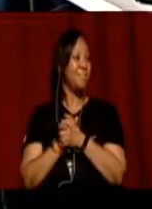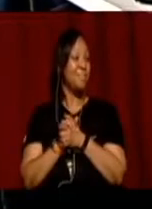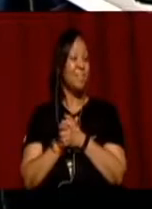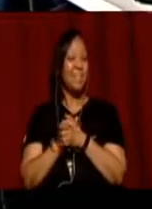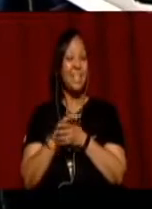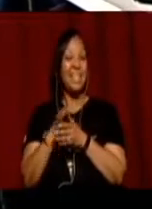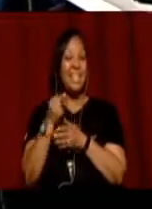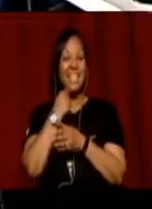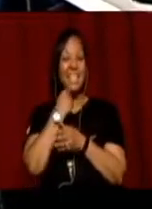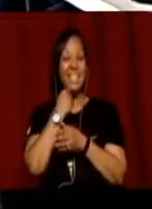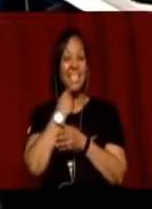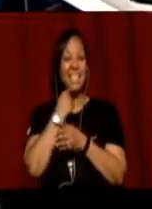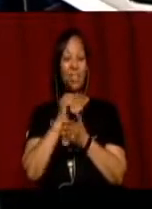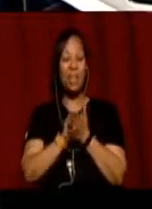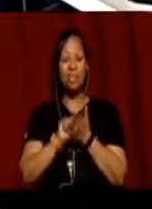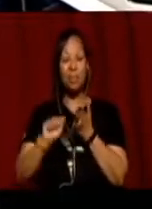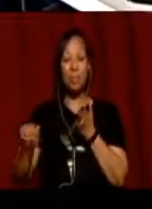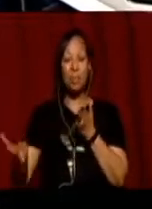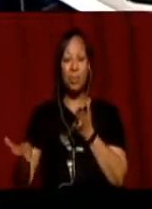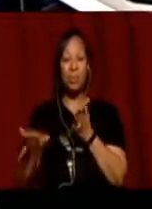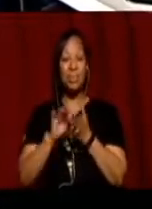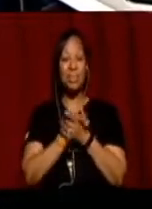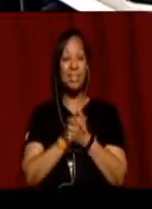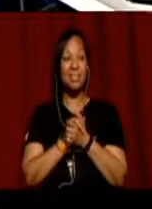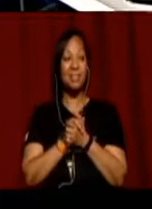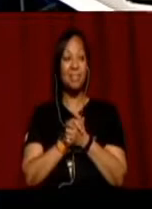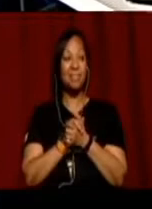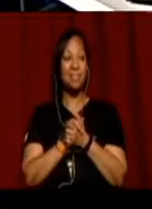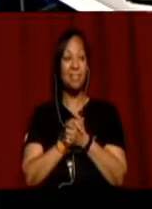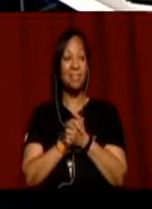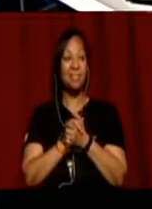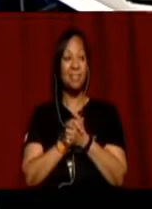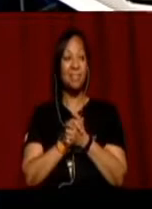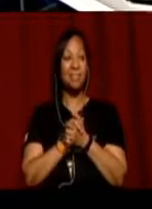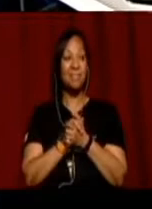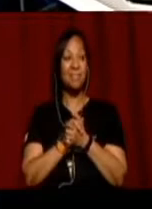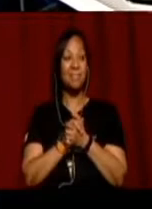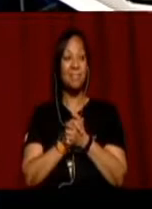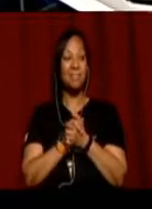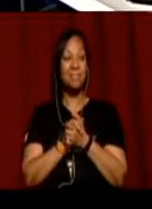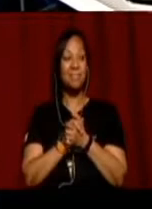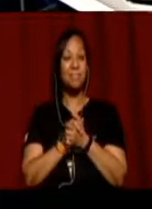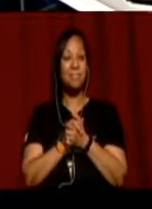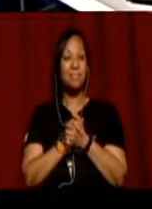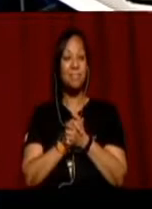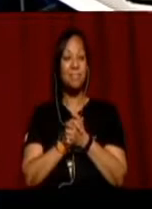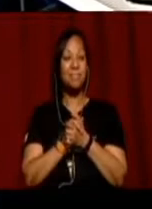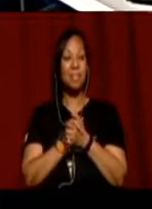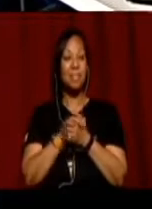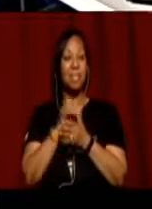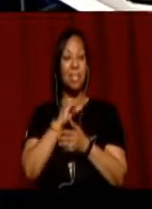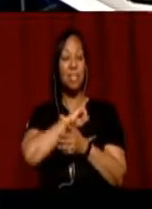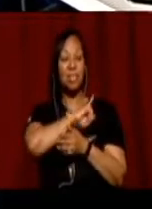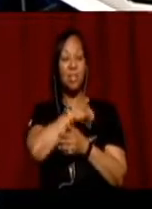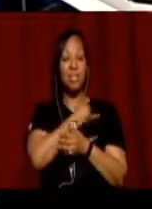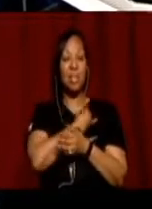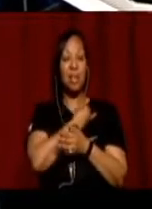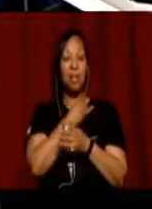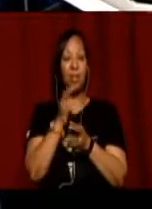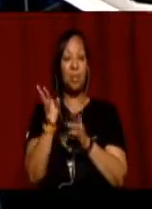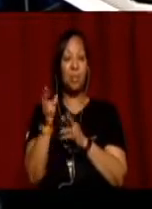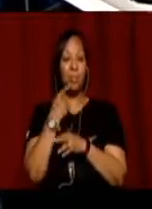No, but he said you have to move. So if you have to move, it's not good. You better move. So what are you going to say, John?